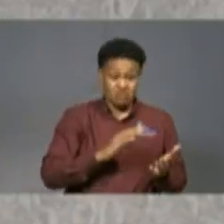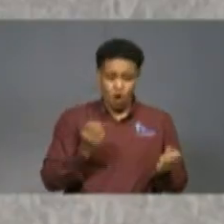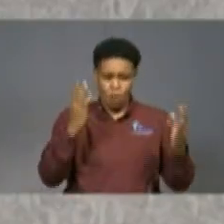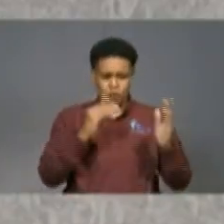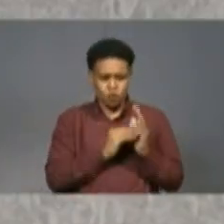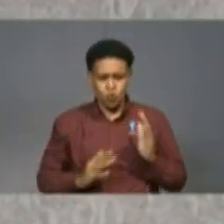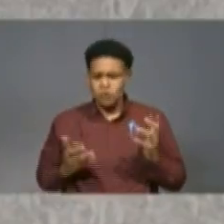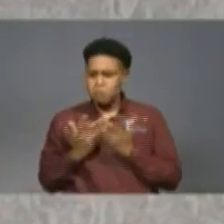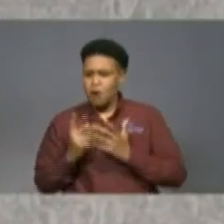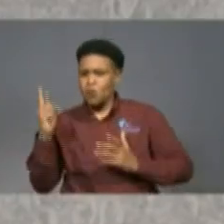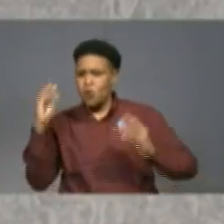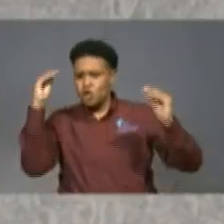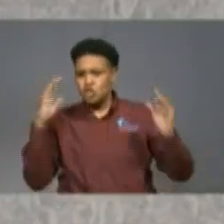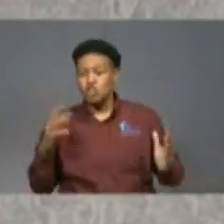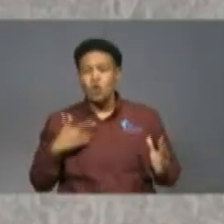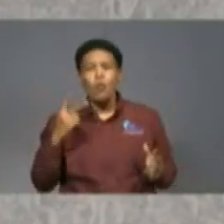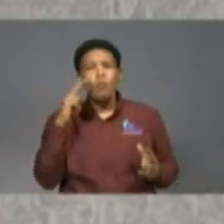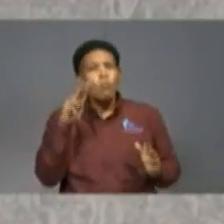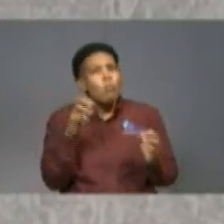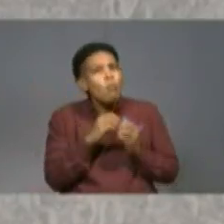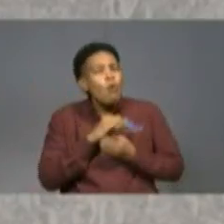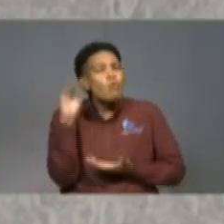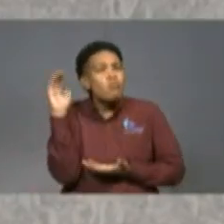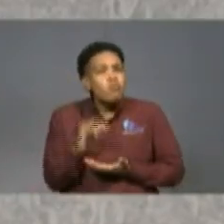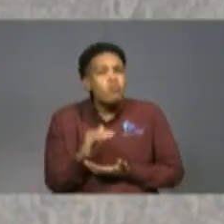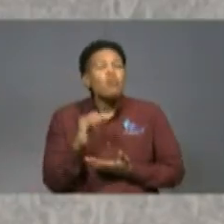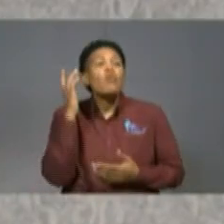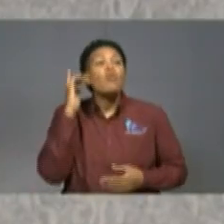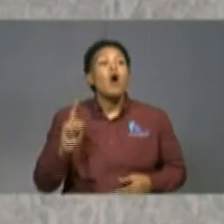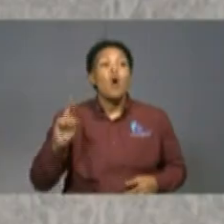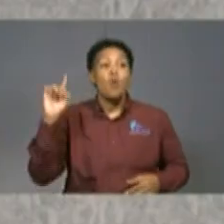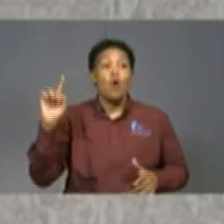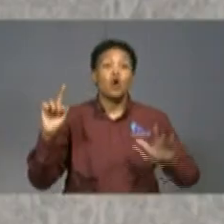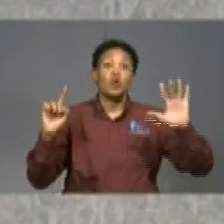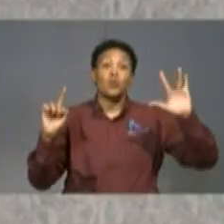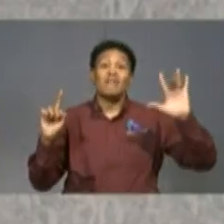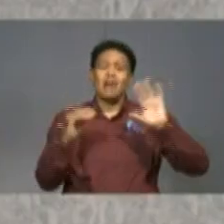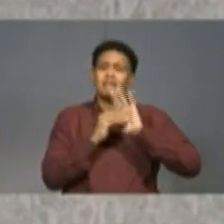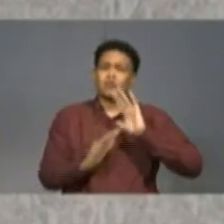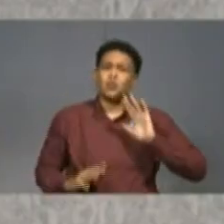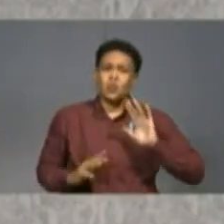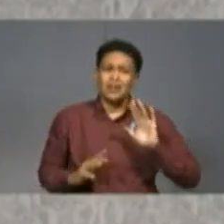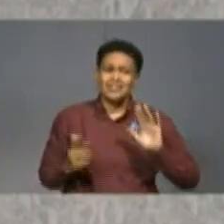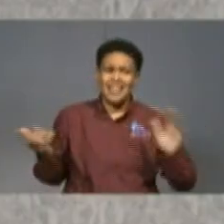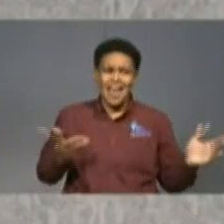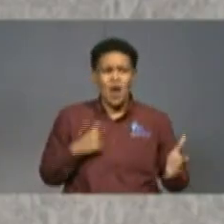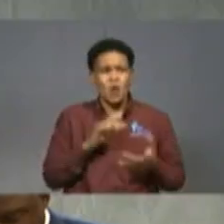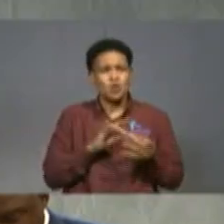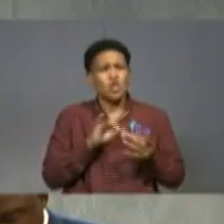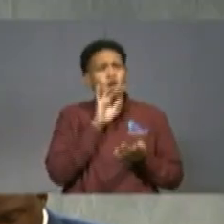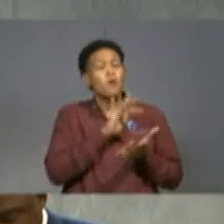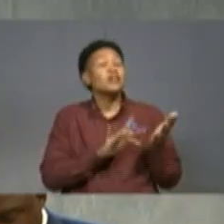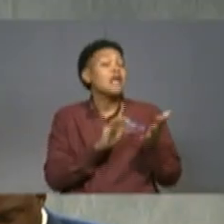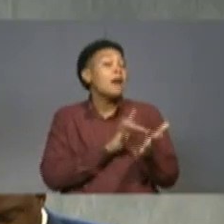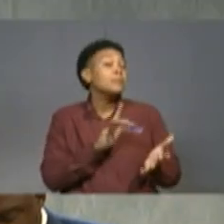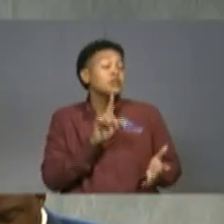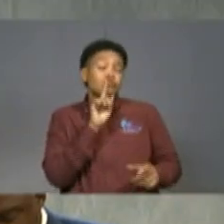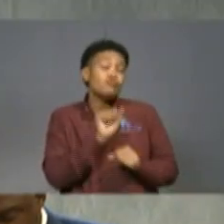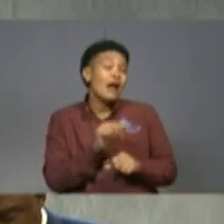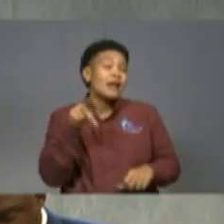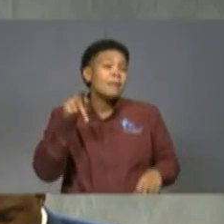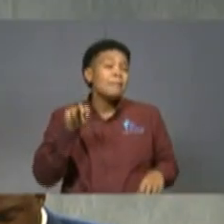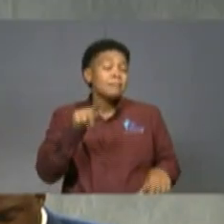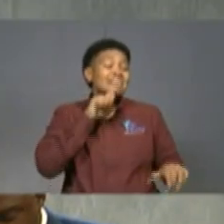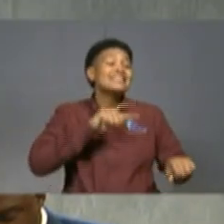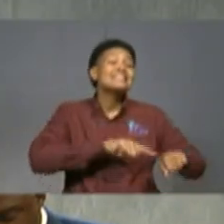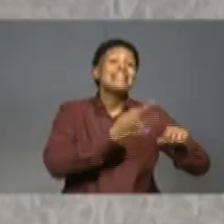at further reducing it because of COVID-19. We reduced it to 1 to 25 students. I hear the talk about tablets. The reality, the PMP started